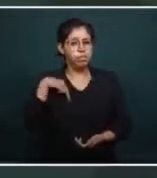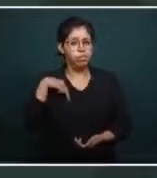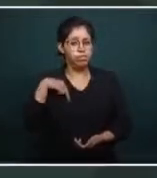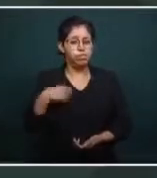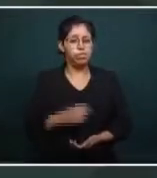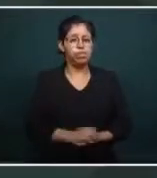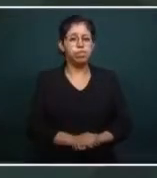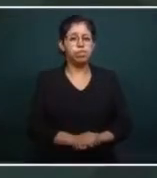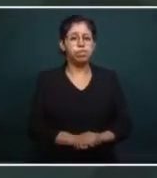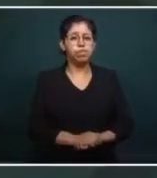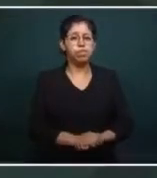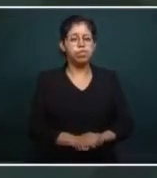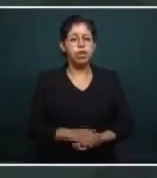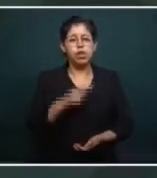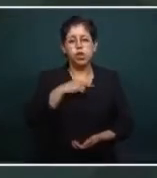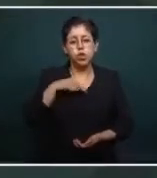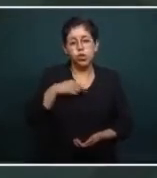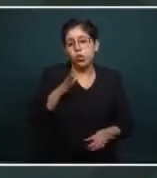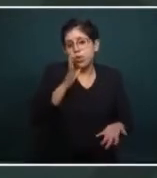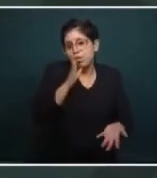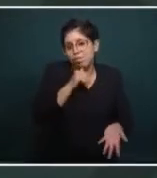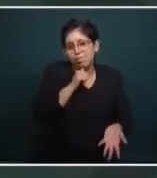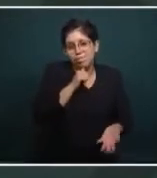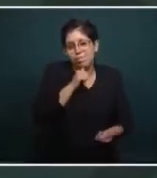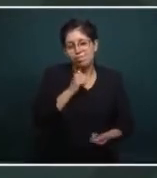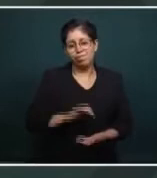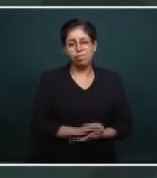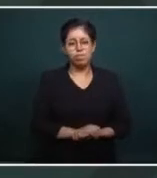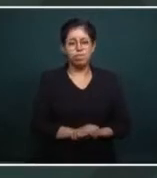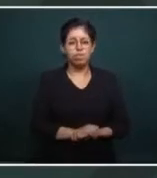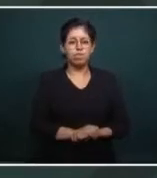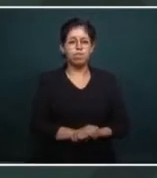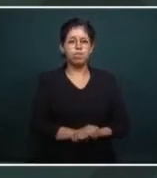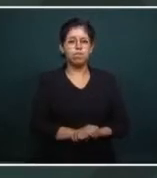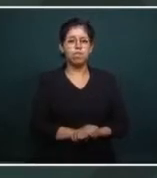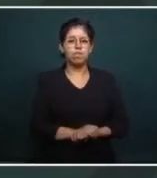we no podemos will not